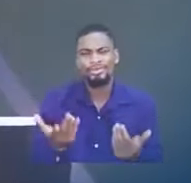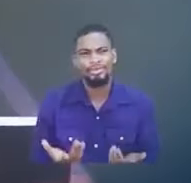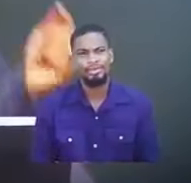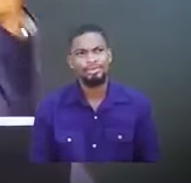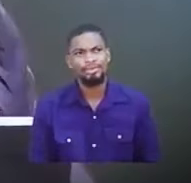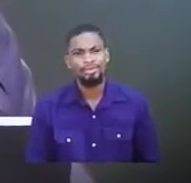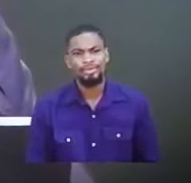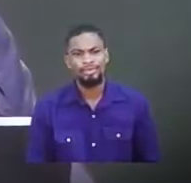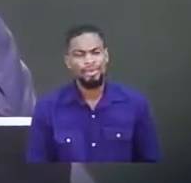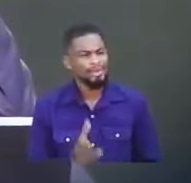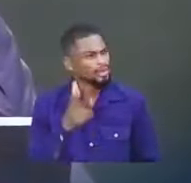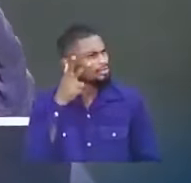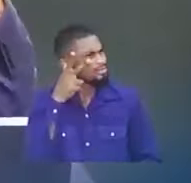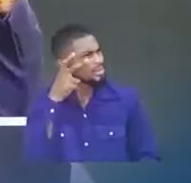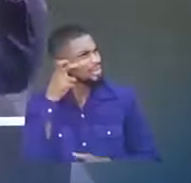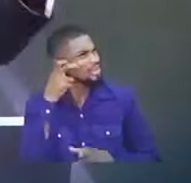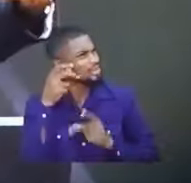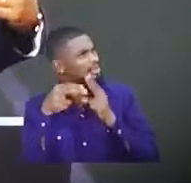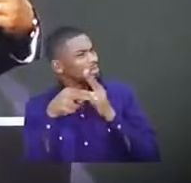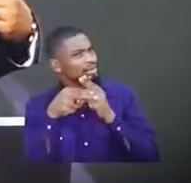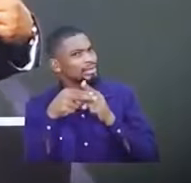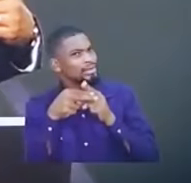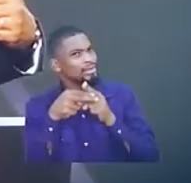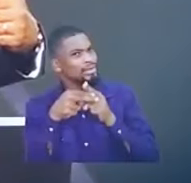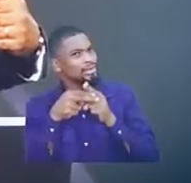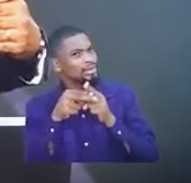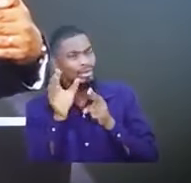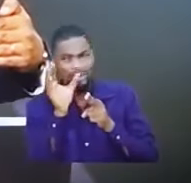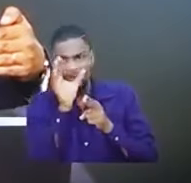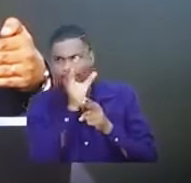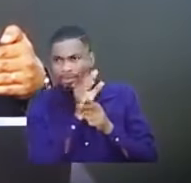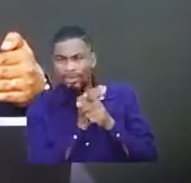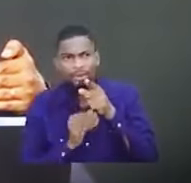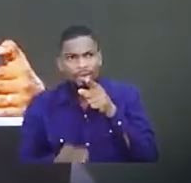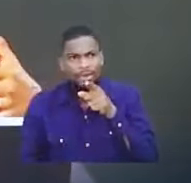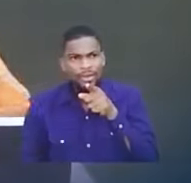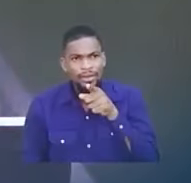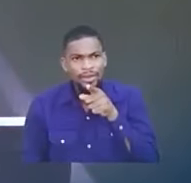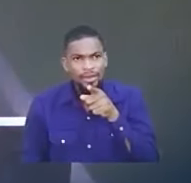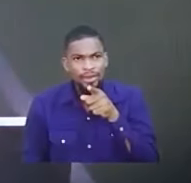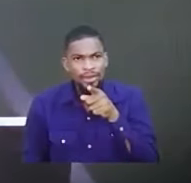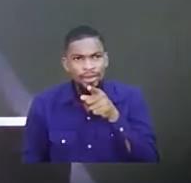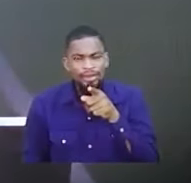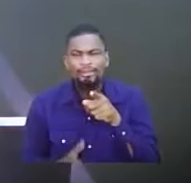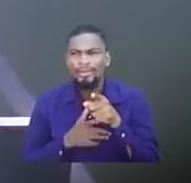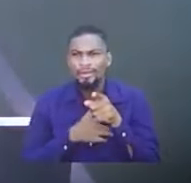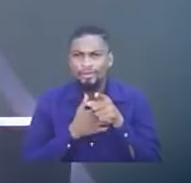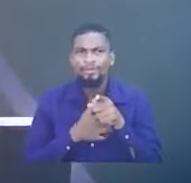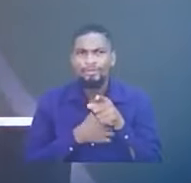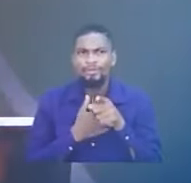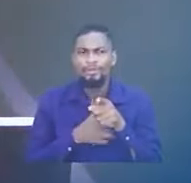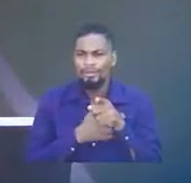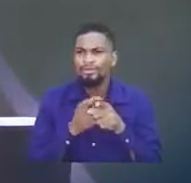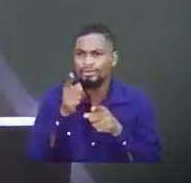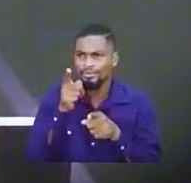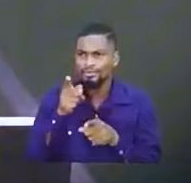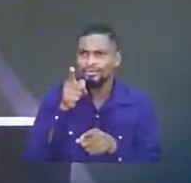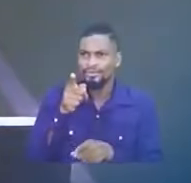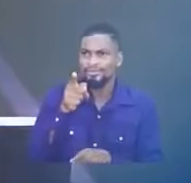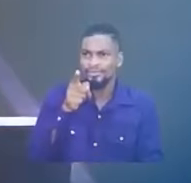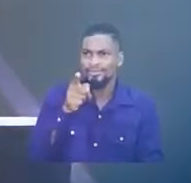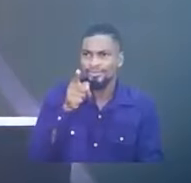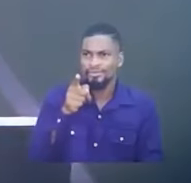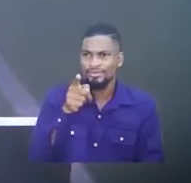And then when I heard the name, and I checked it with the human being, I could feel in my spirit that this